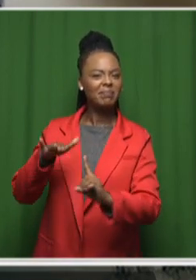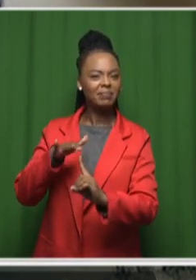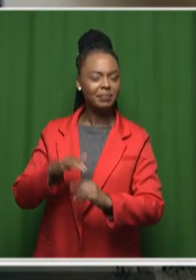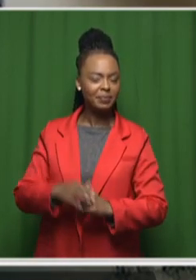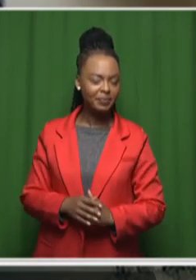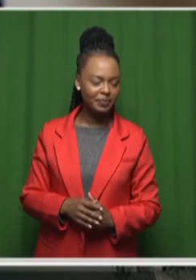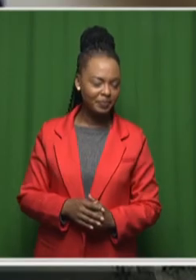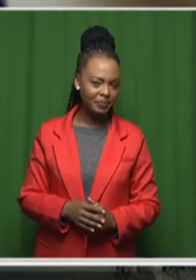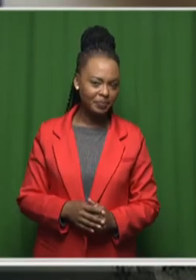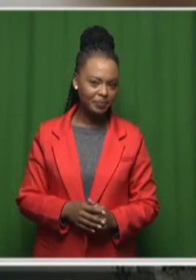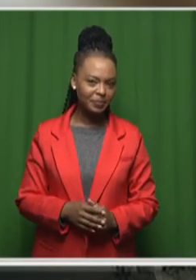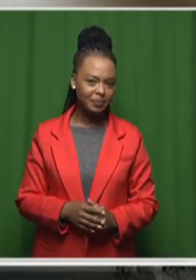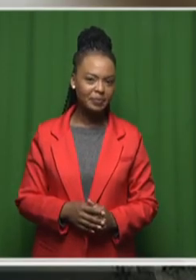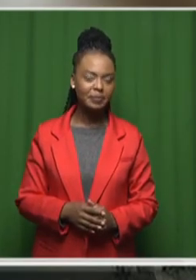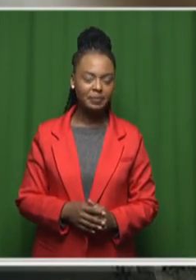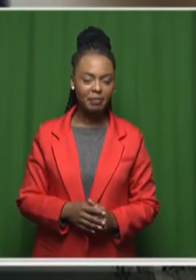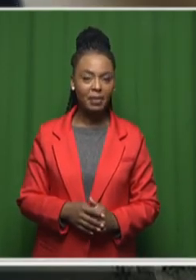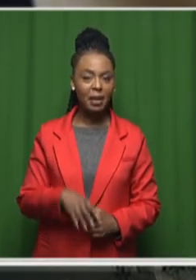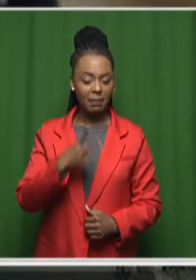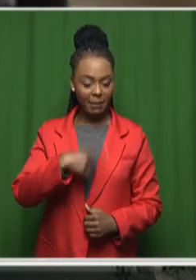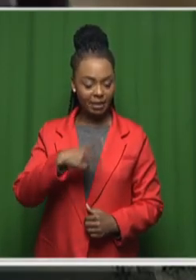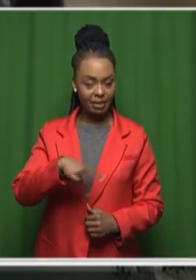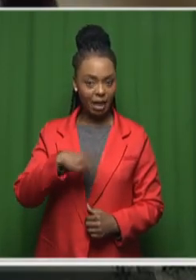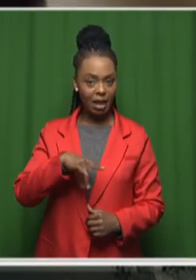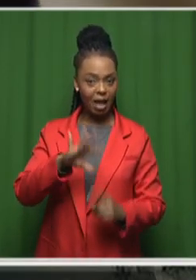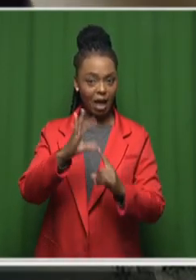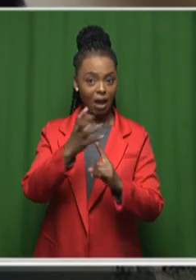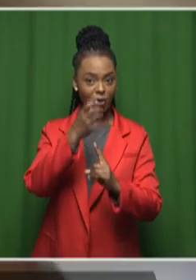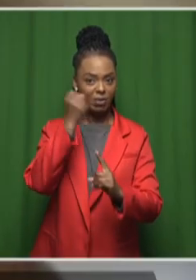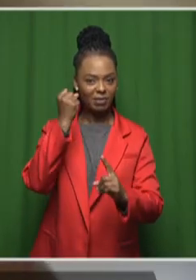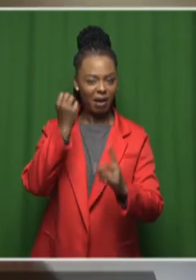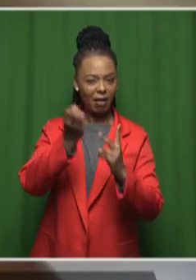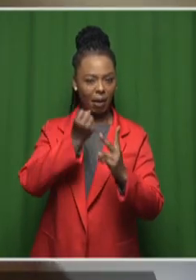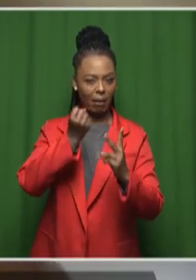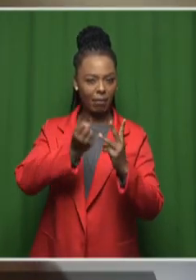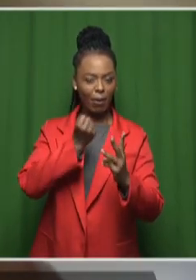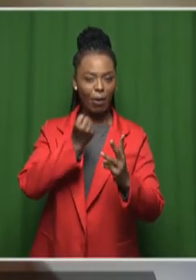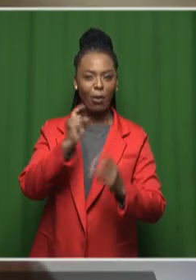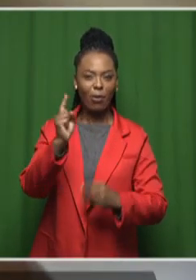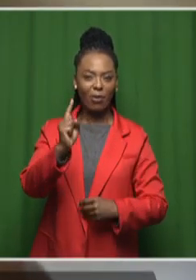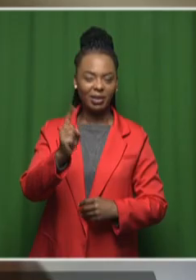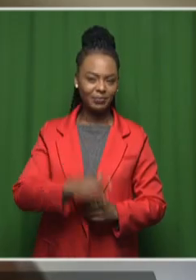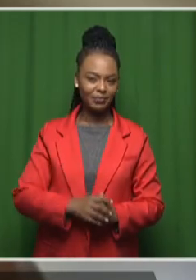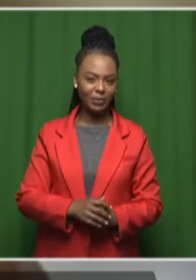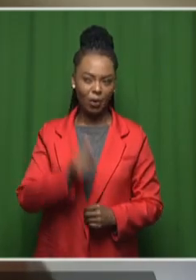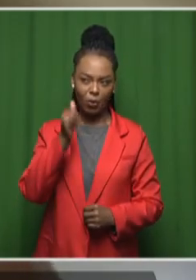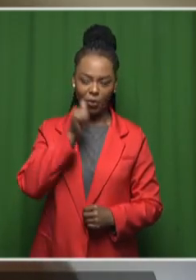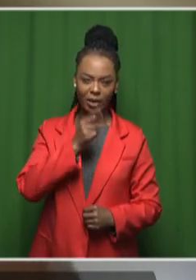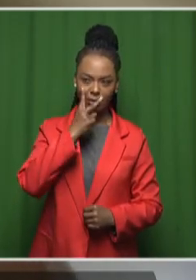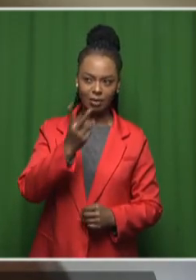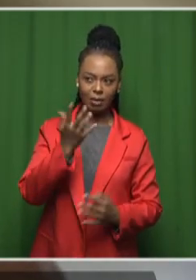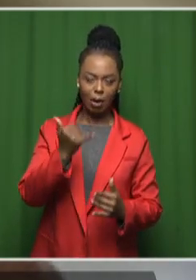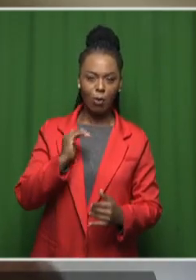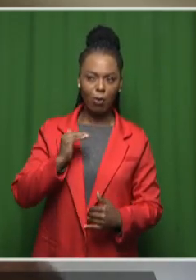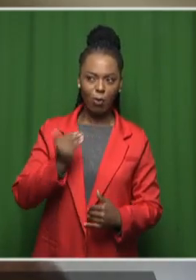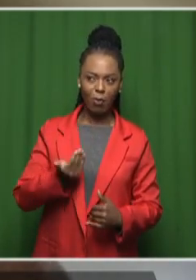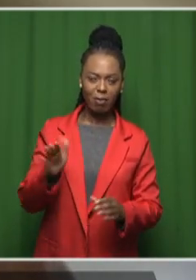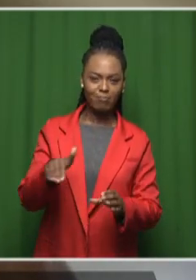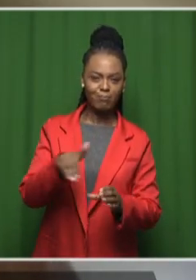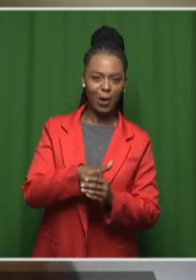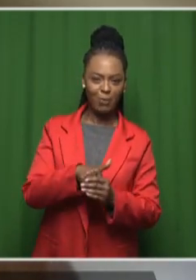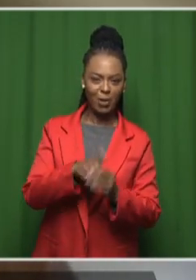I think for me personally, the accomplishments are when I see more and more people entering, more and more women specifically entering into the